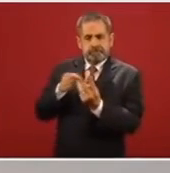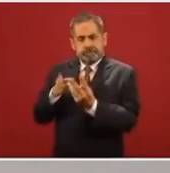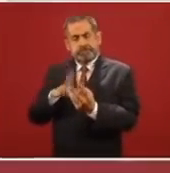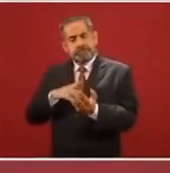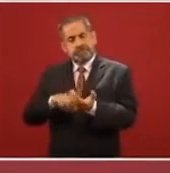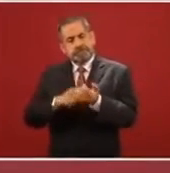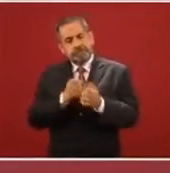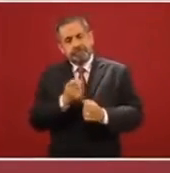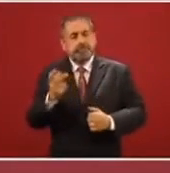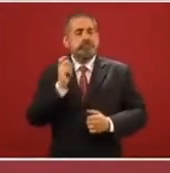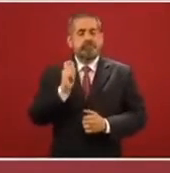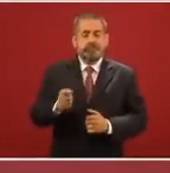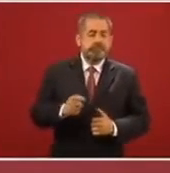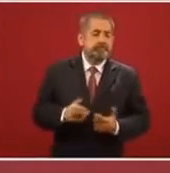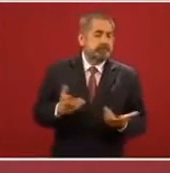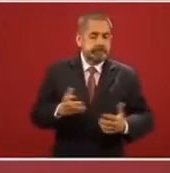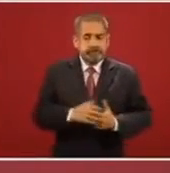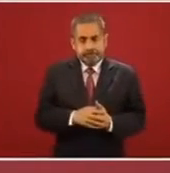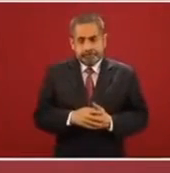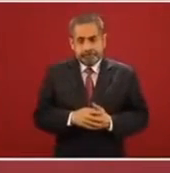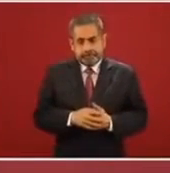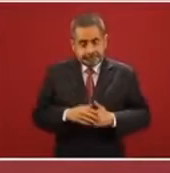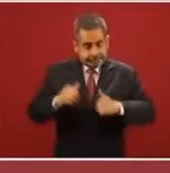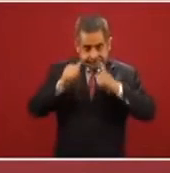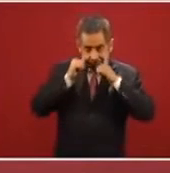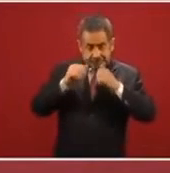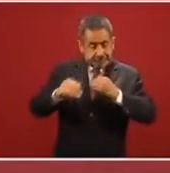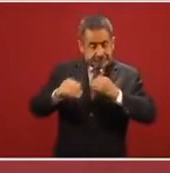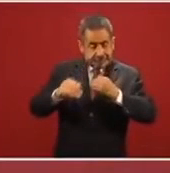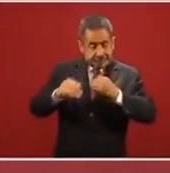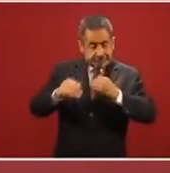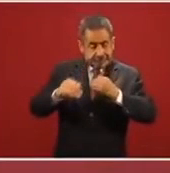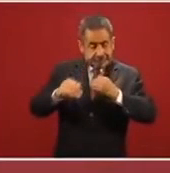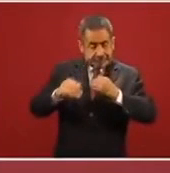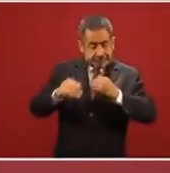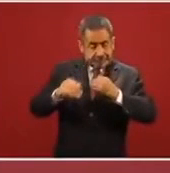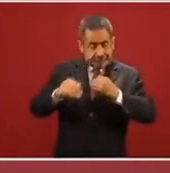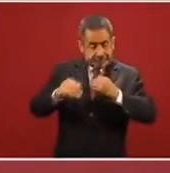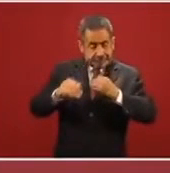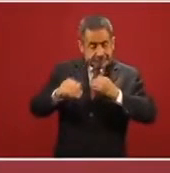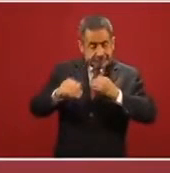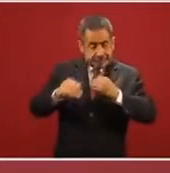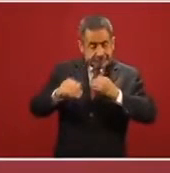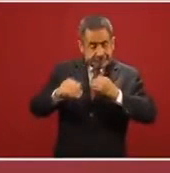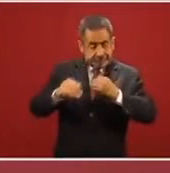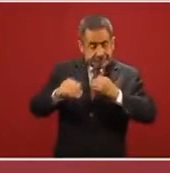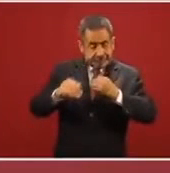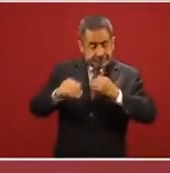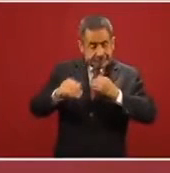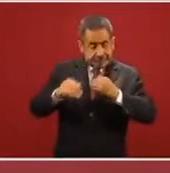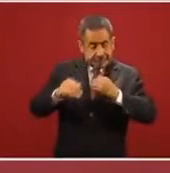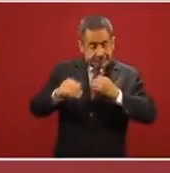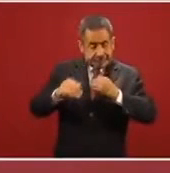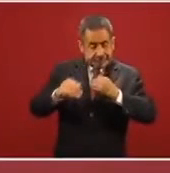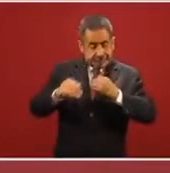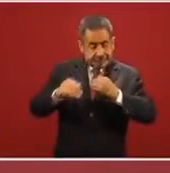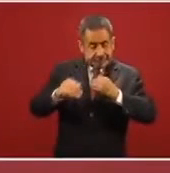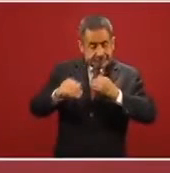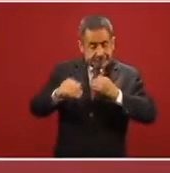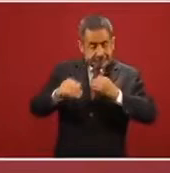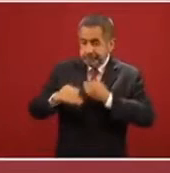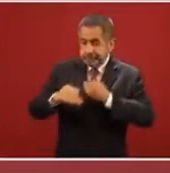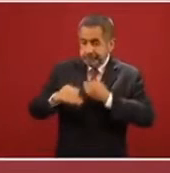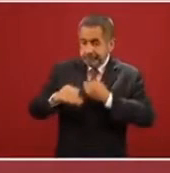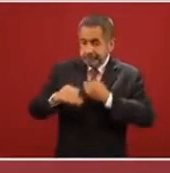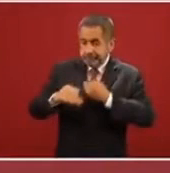principal es lograr atender a todas las personas is to be able to gain the attention to all the